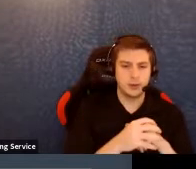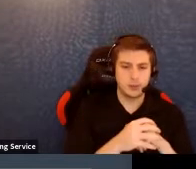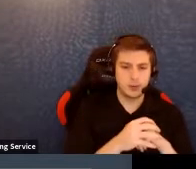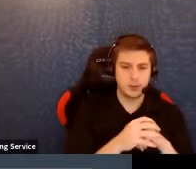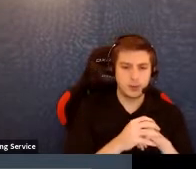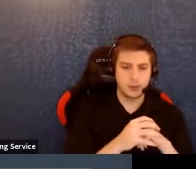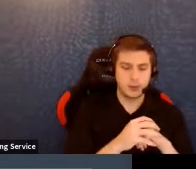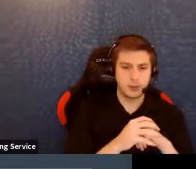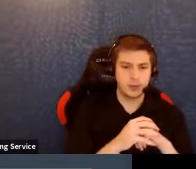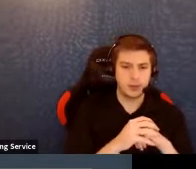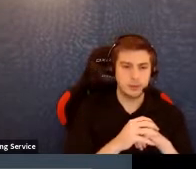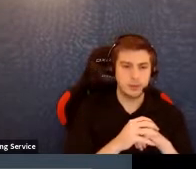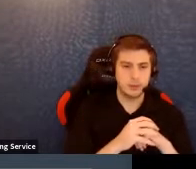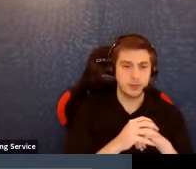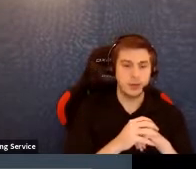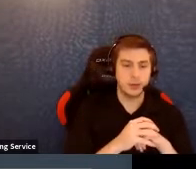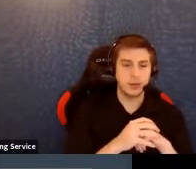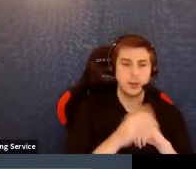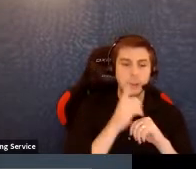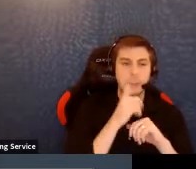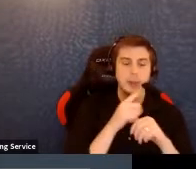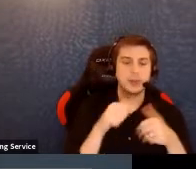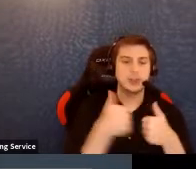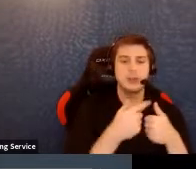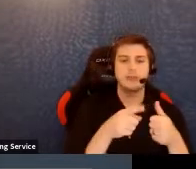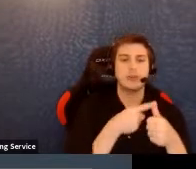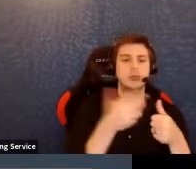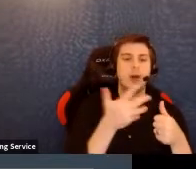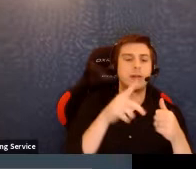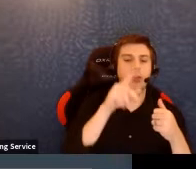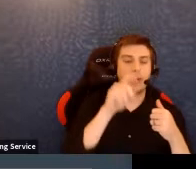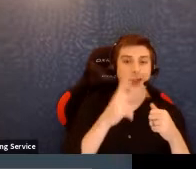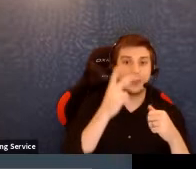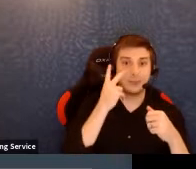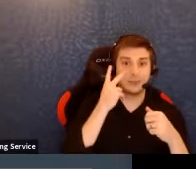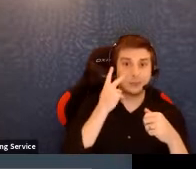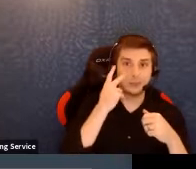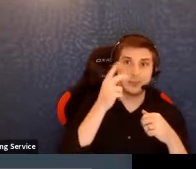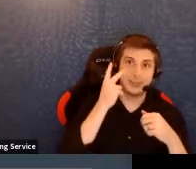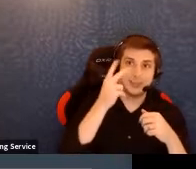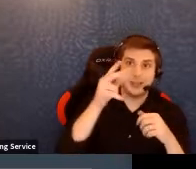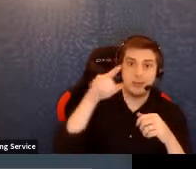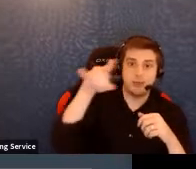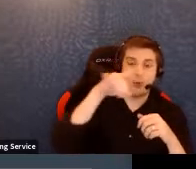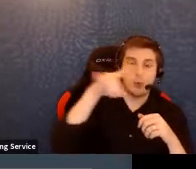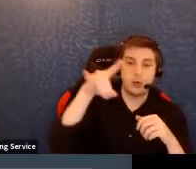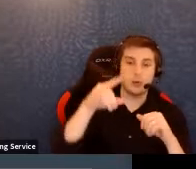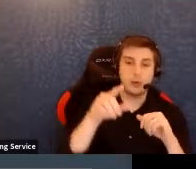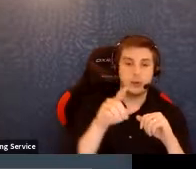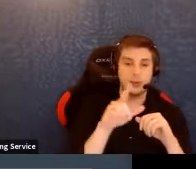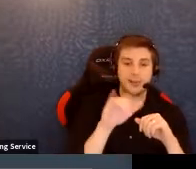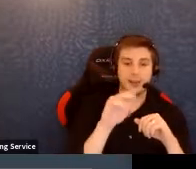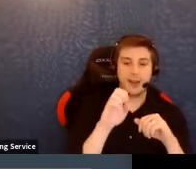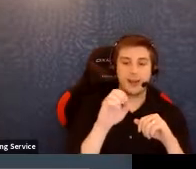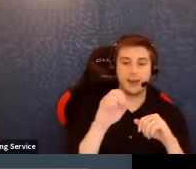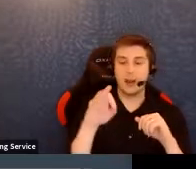we must maintain visual line of sight with the drone at all times. The line of sight rules and regulations